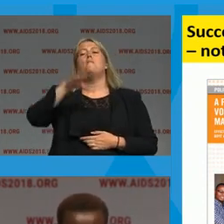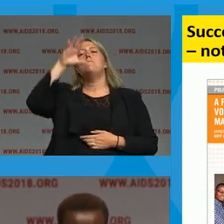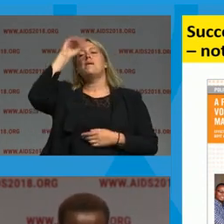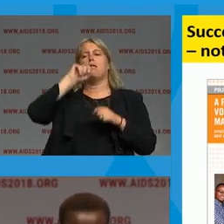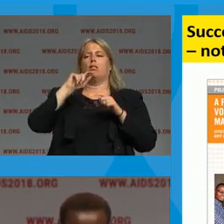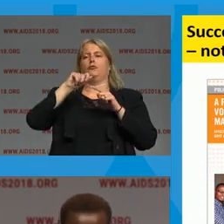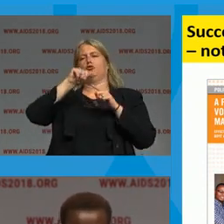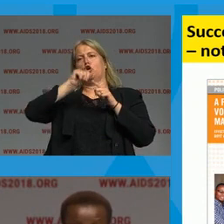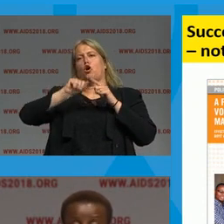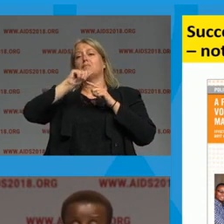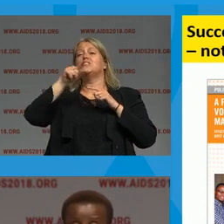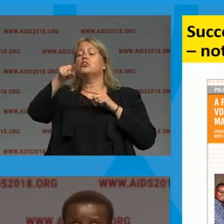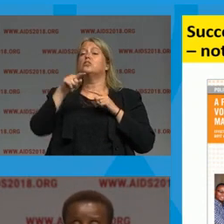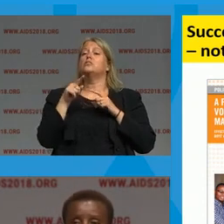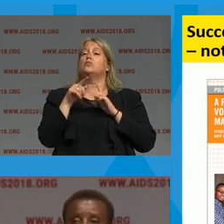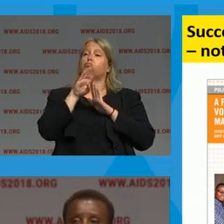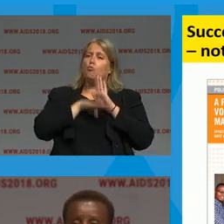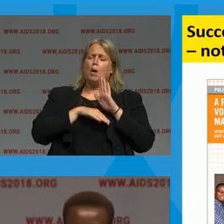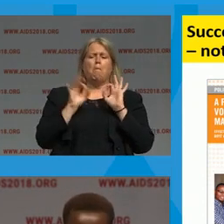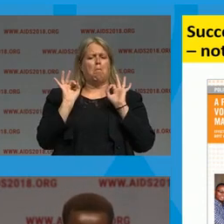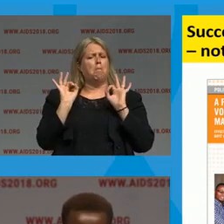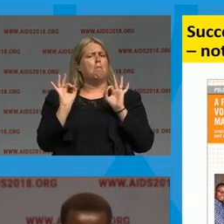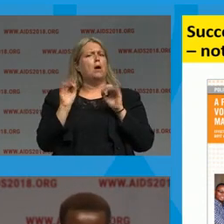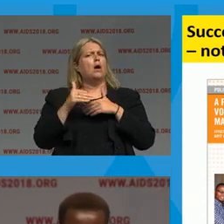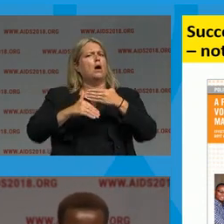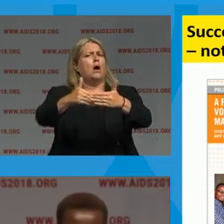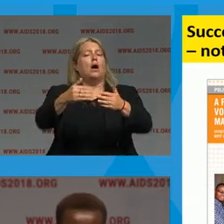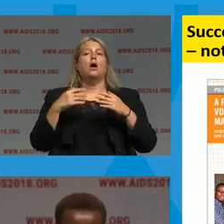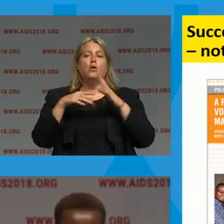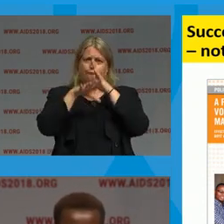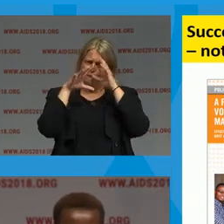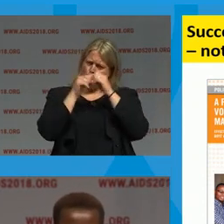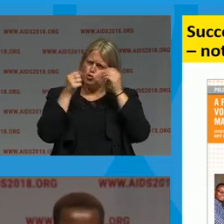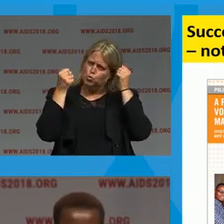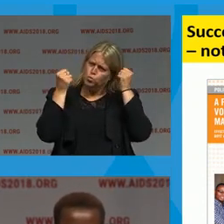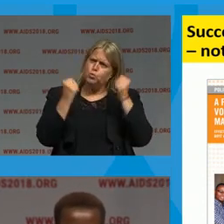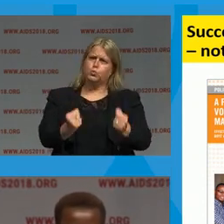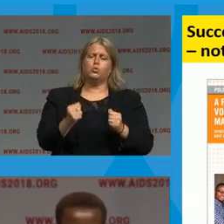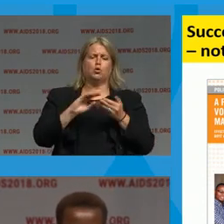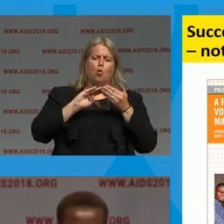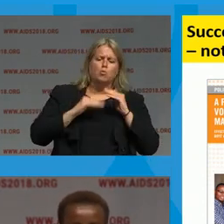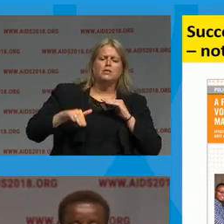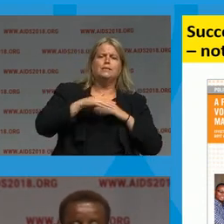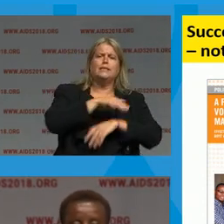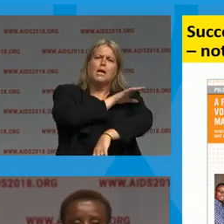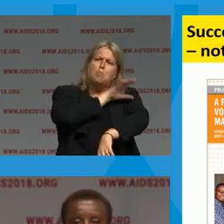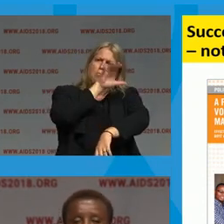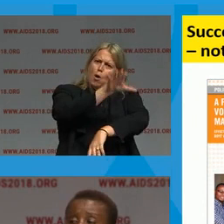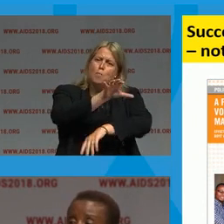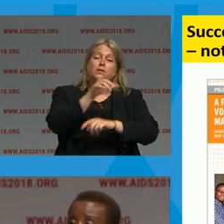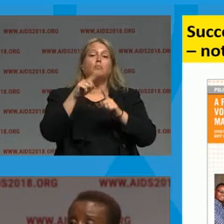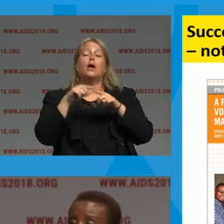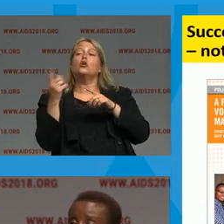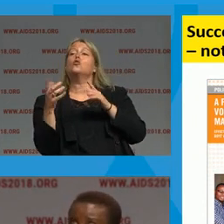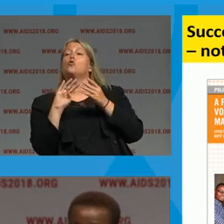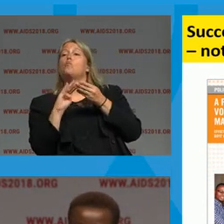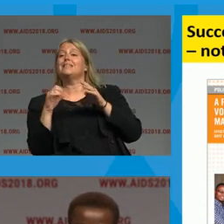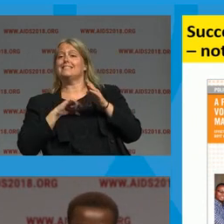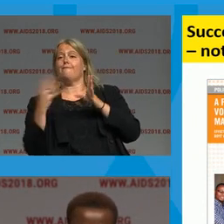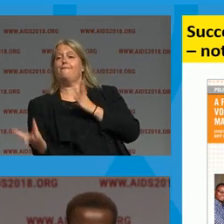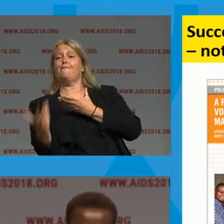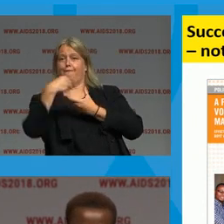started slow. It focused and invested heavily on community empowerment and buy-in, noting